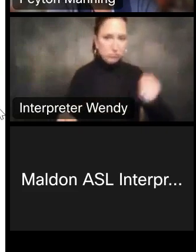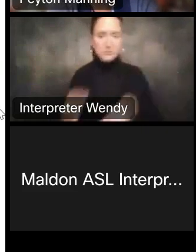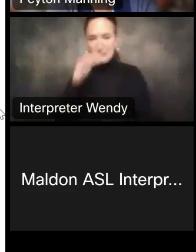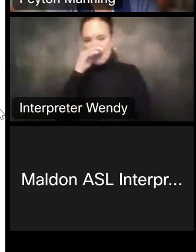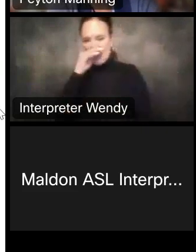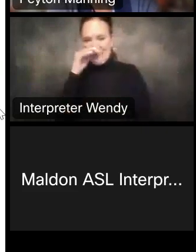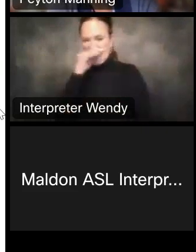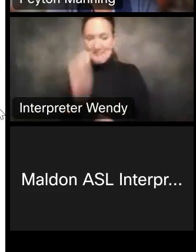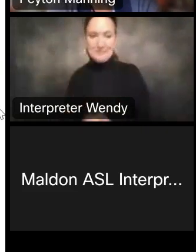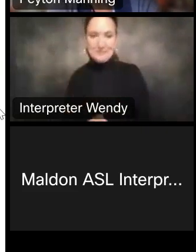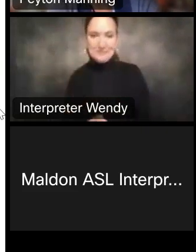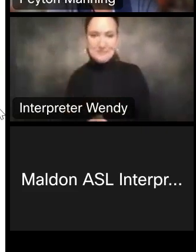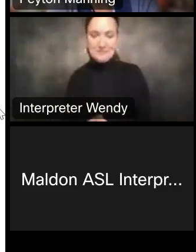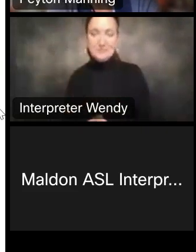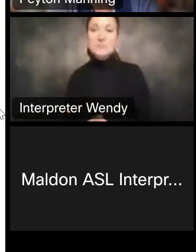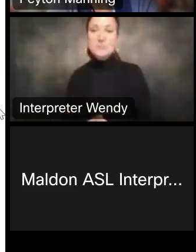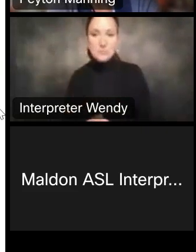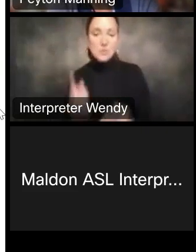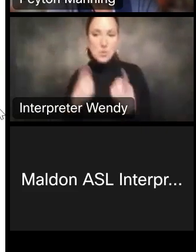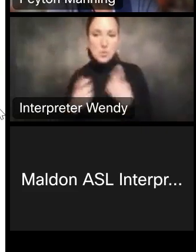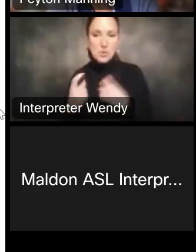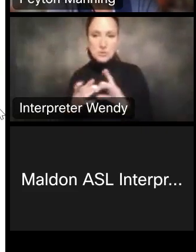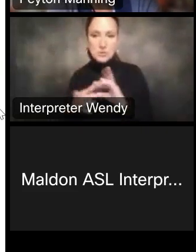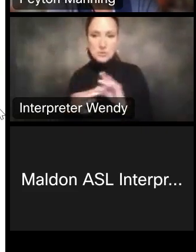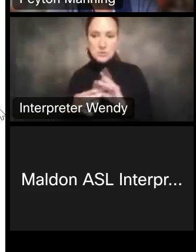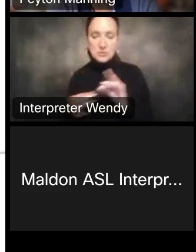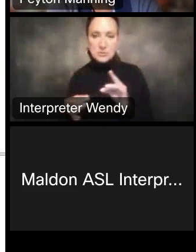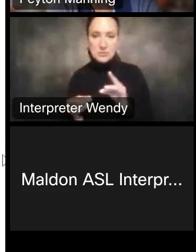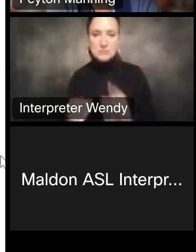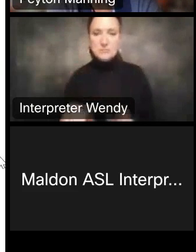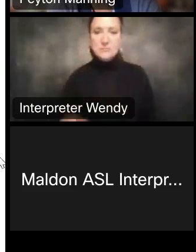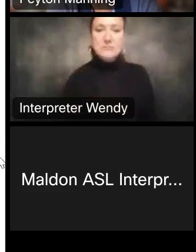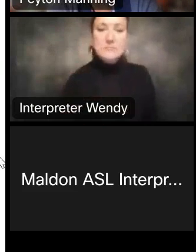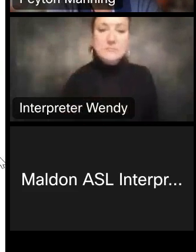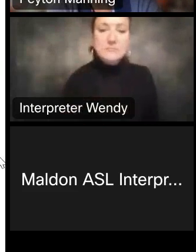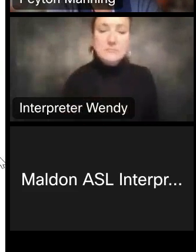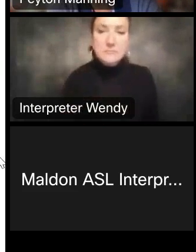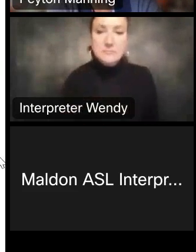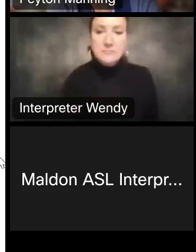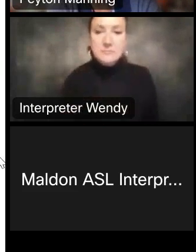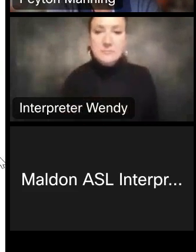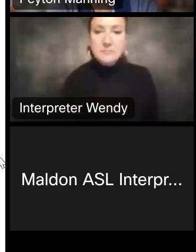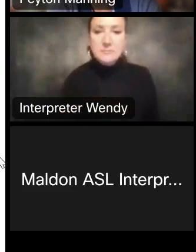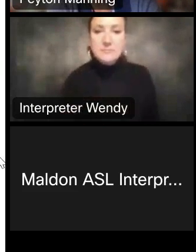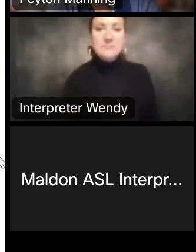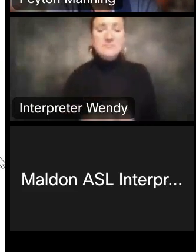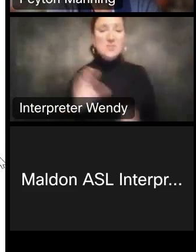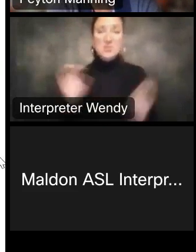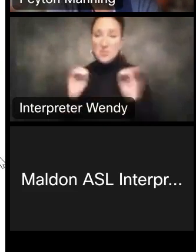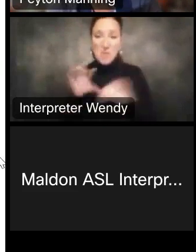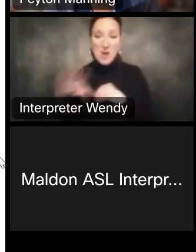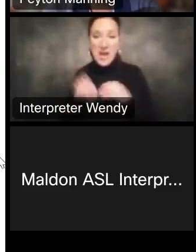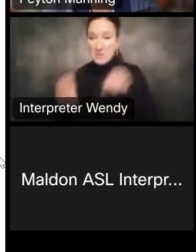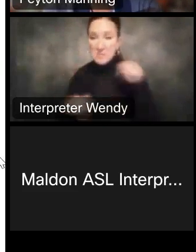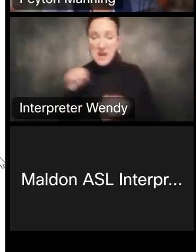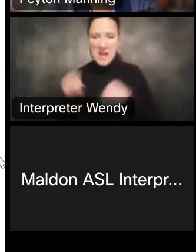that. Back to the questions and comments. No more bike lanes until we can find a way to penalize them for not following the law.